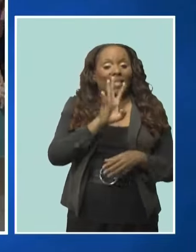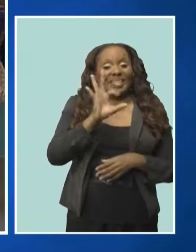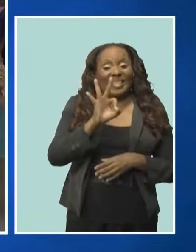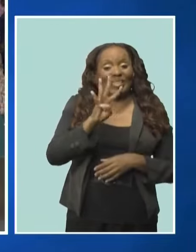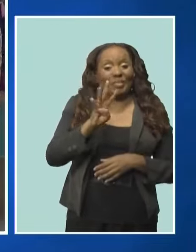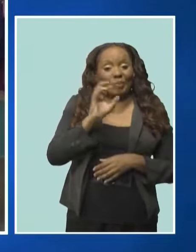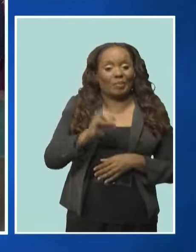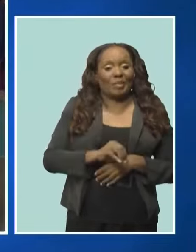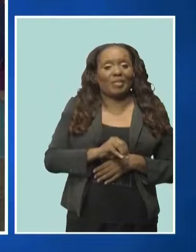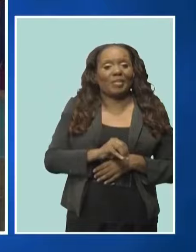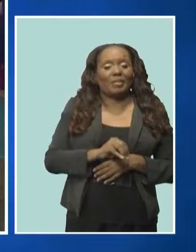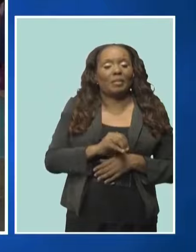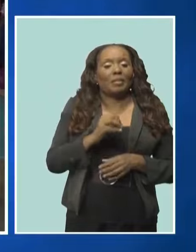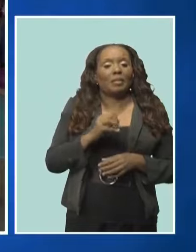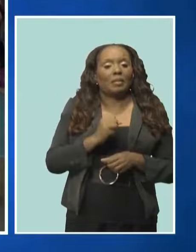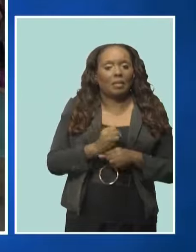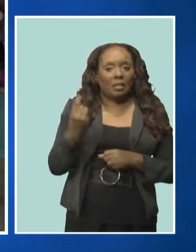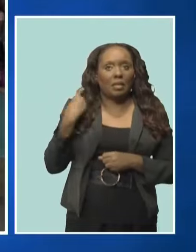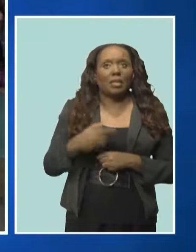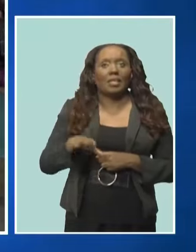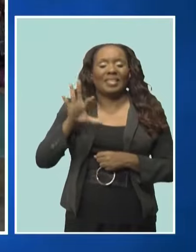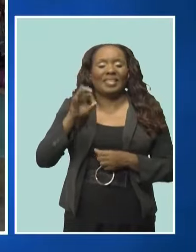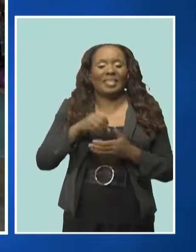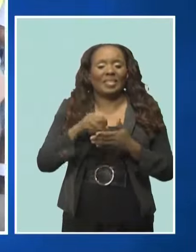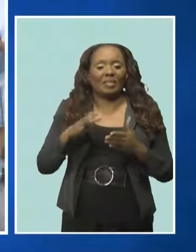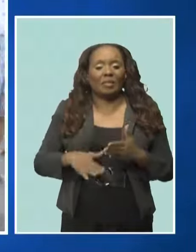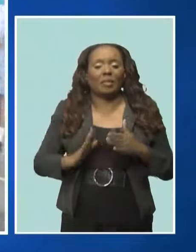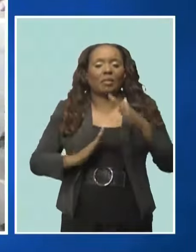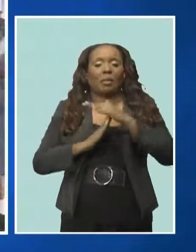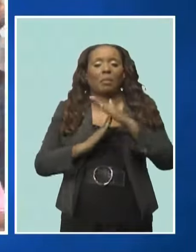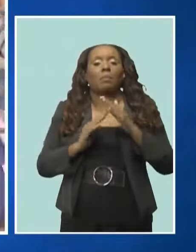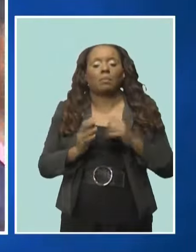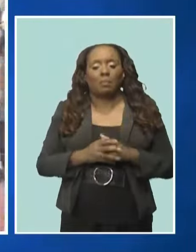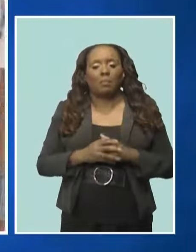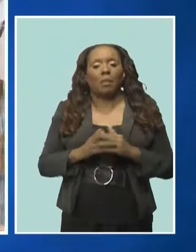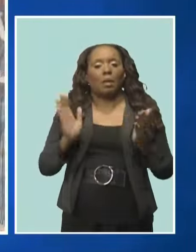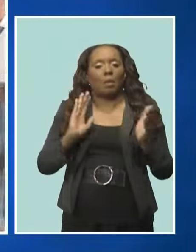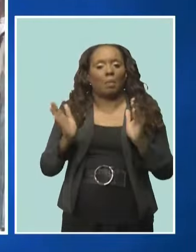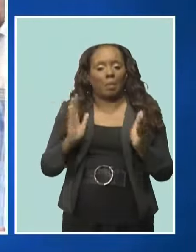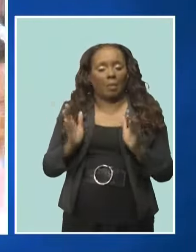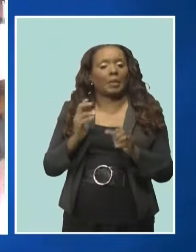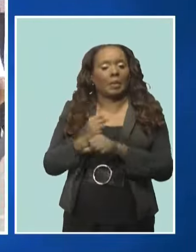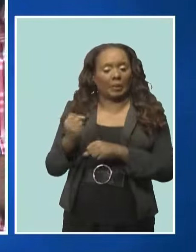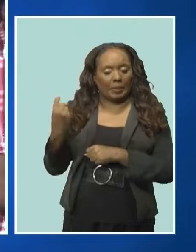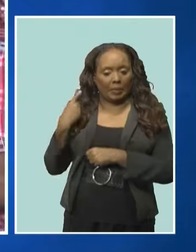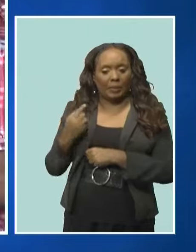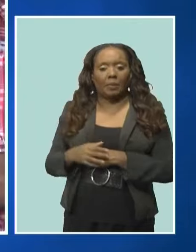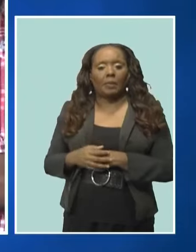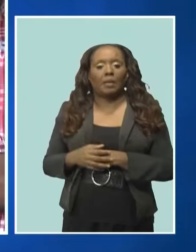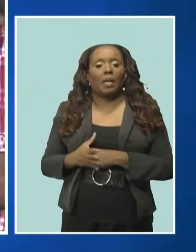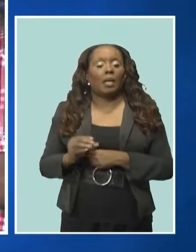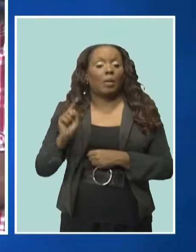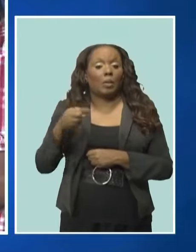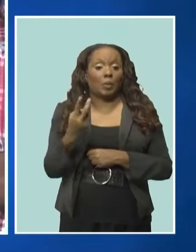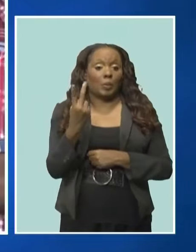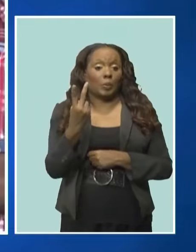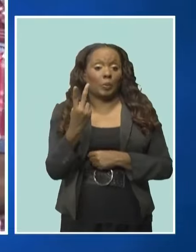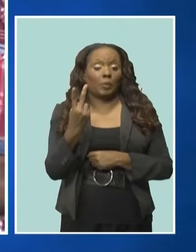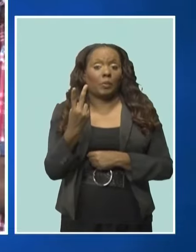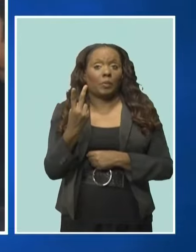2023. 9 students scored top marks in mathematics compared to 35 in 2023 and 2 in